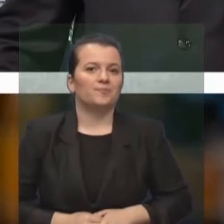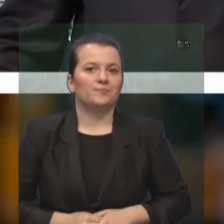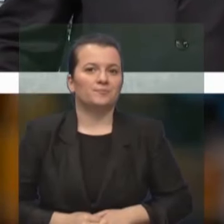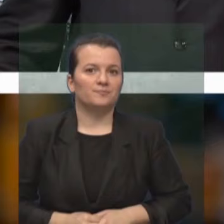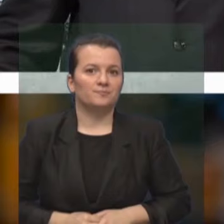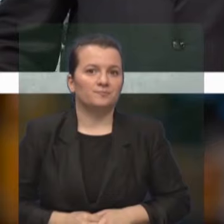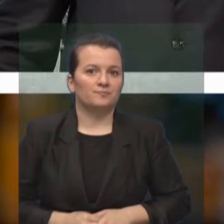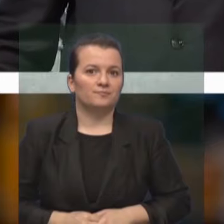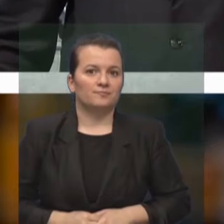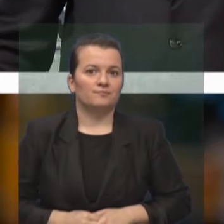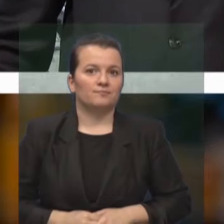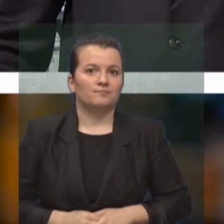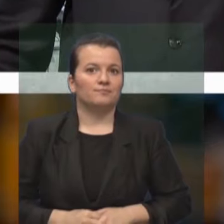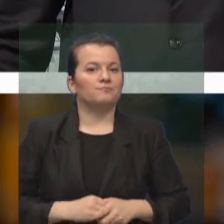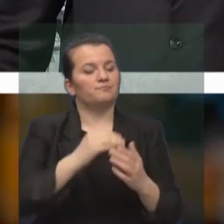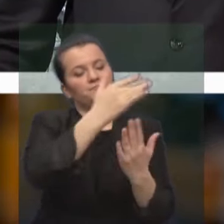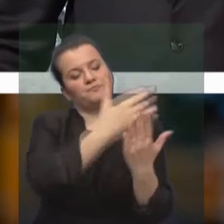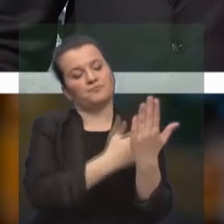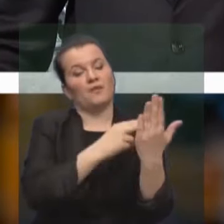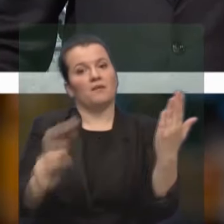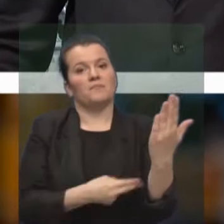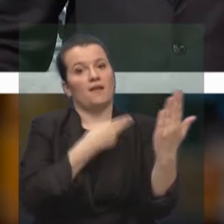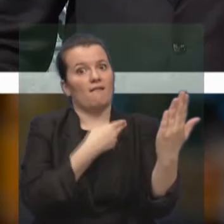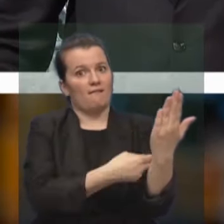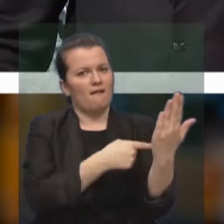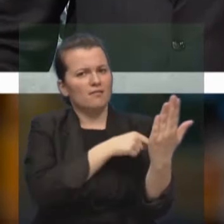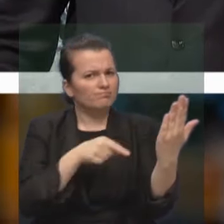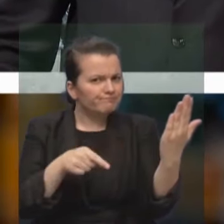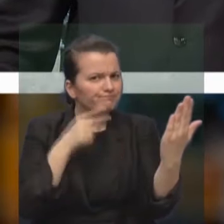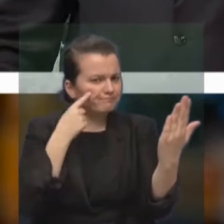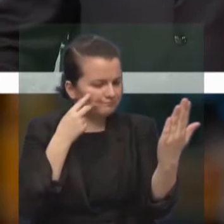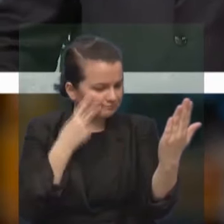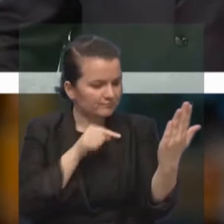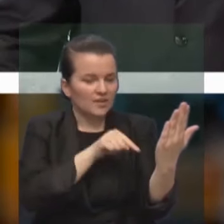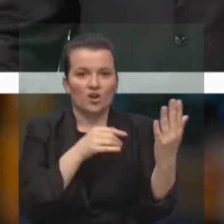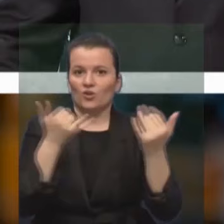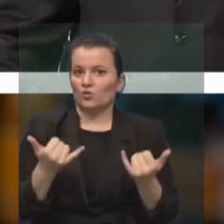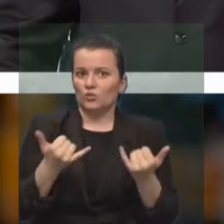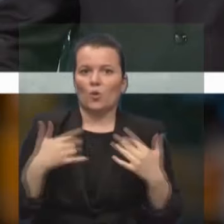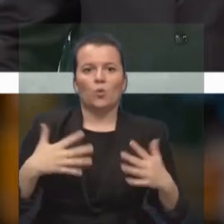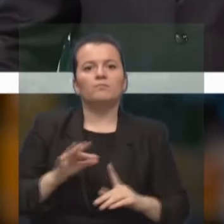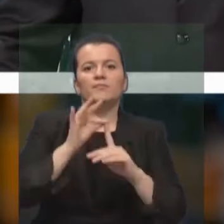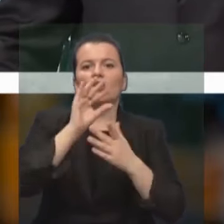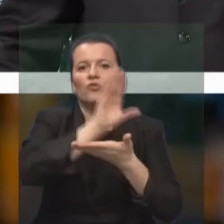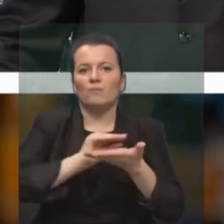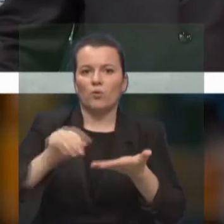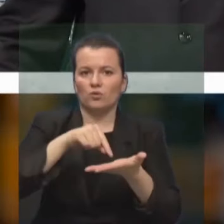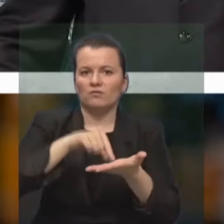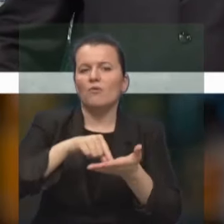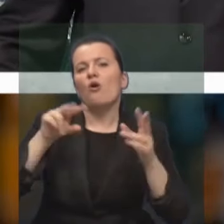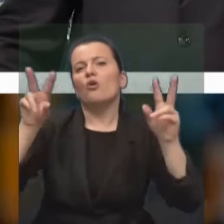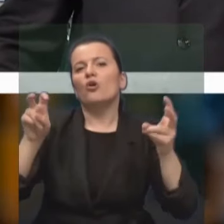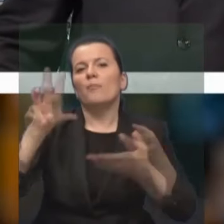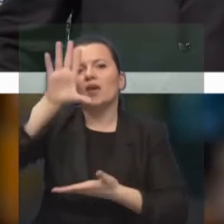the extraordinary part of the AGM, we've issued a special report concerning a resolution likely